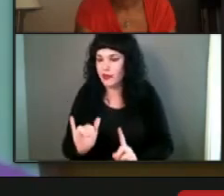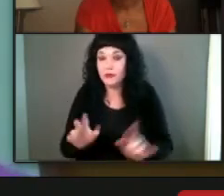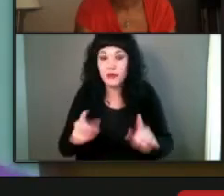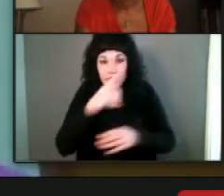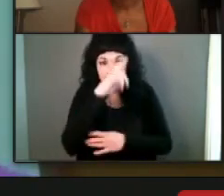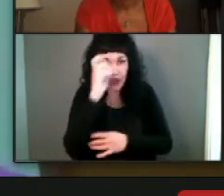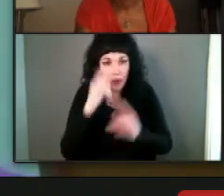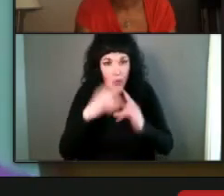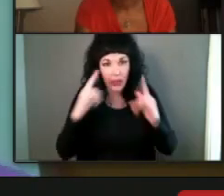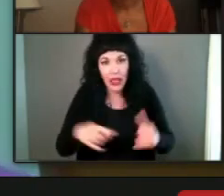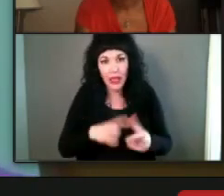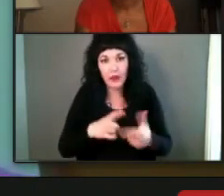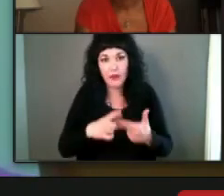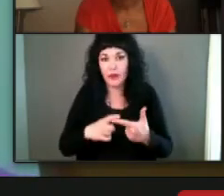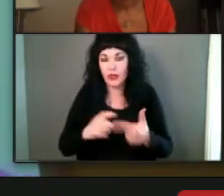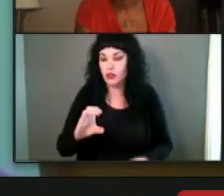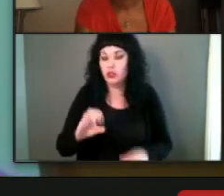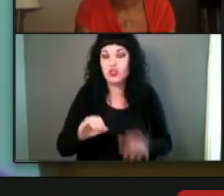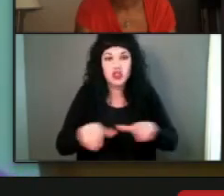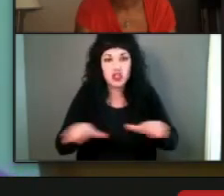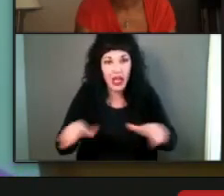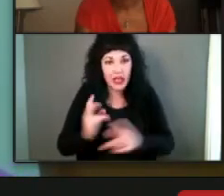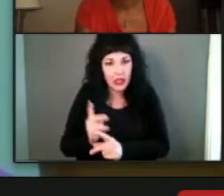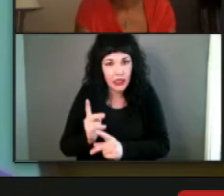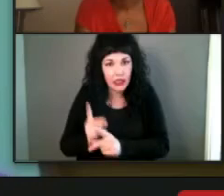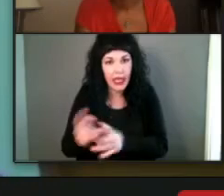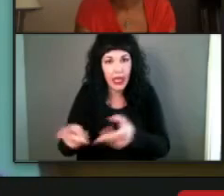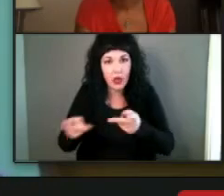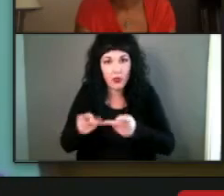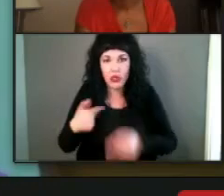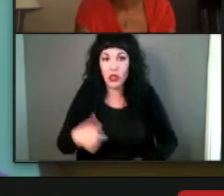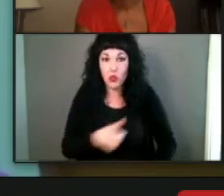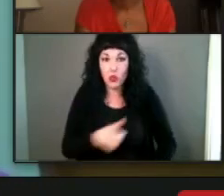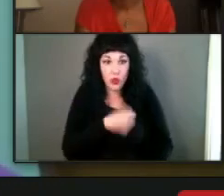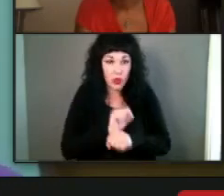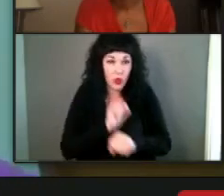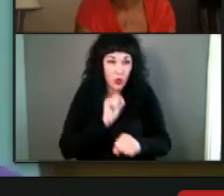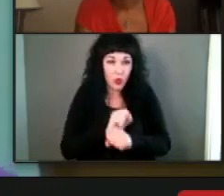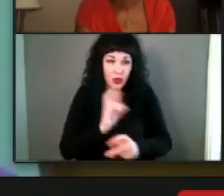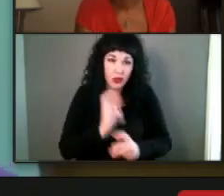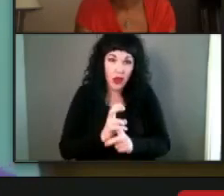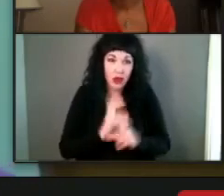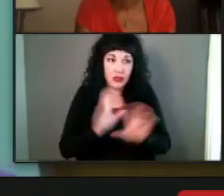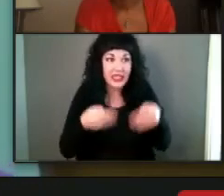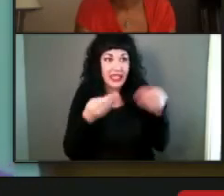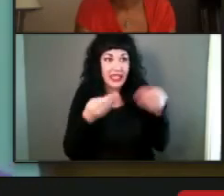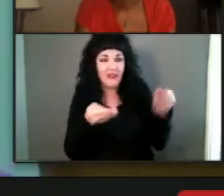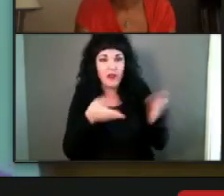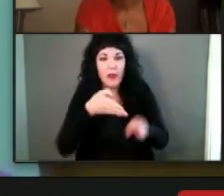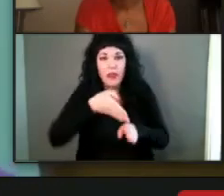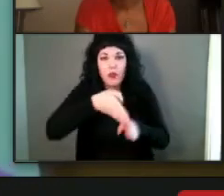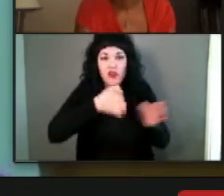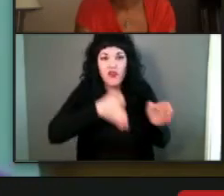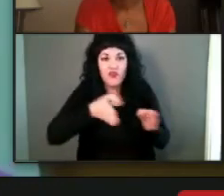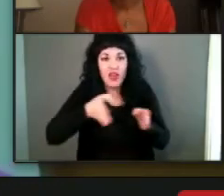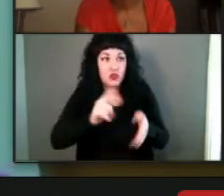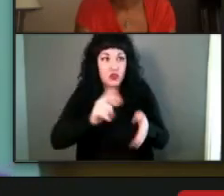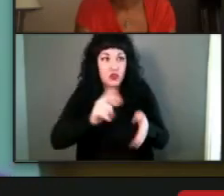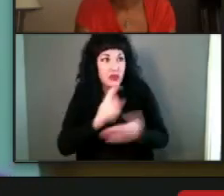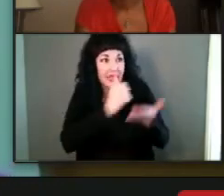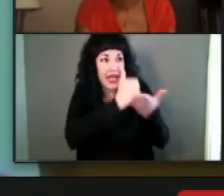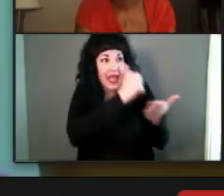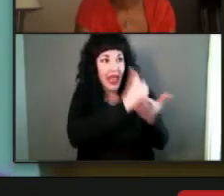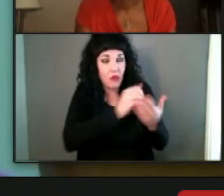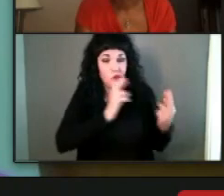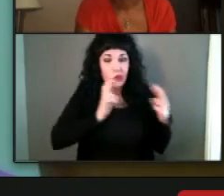we're working to give those professionals the tools that they need to be able to respond to the social emotional needs of the children who are